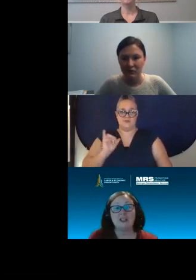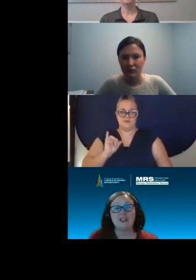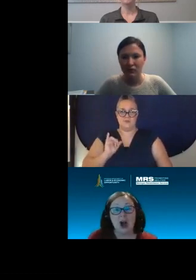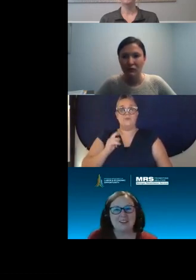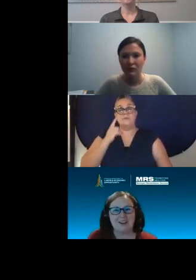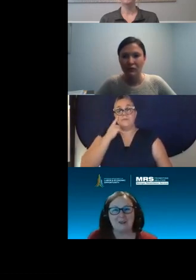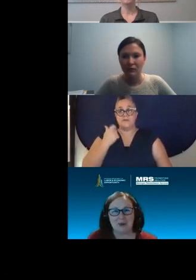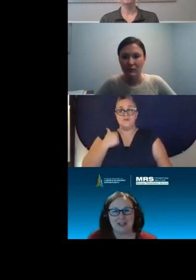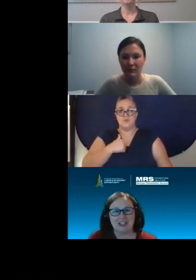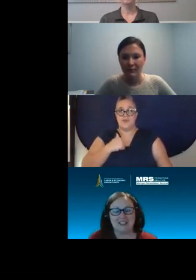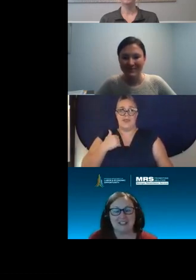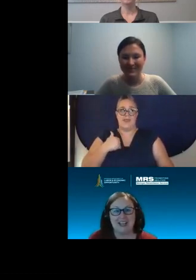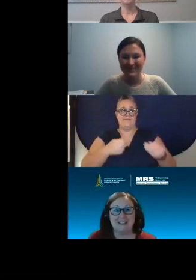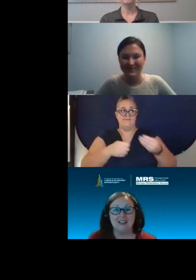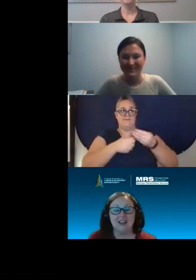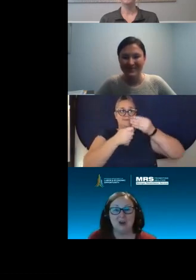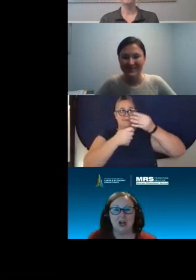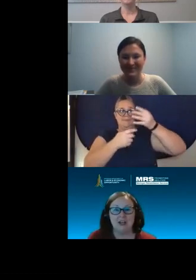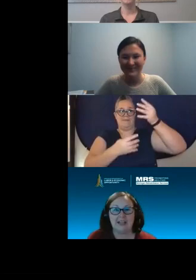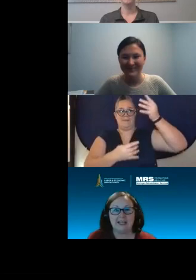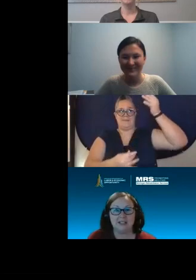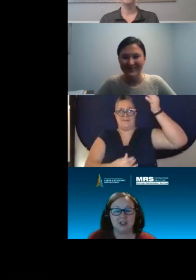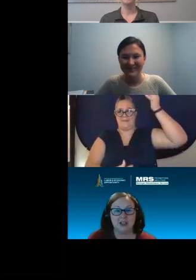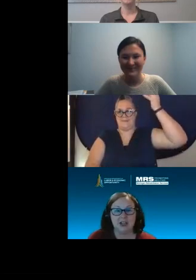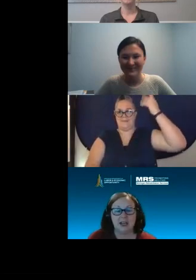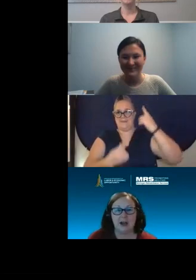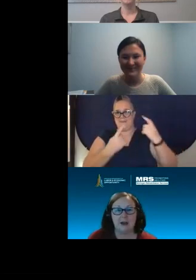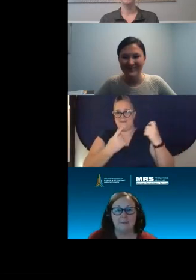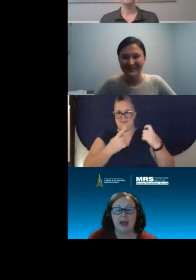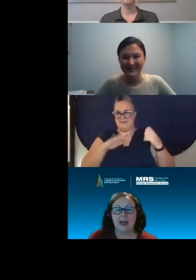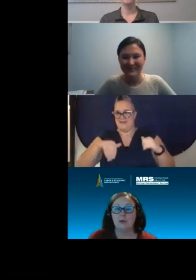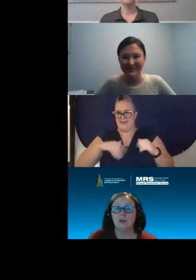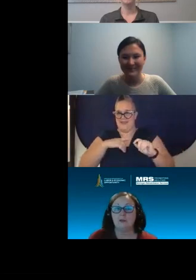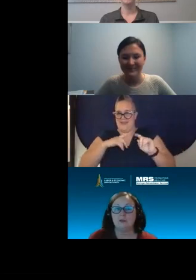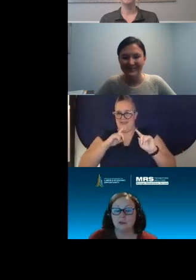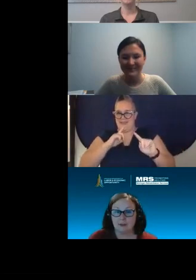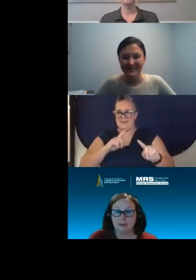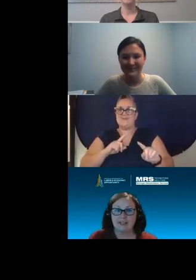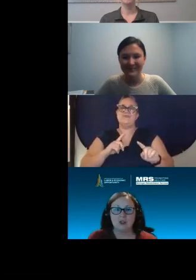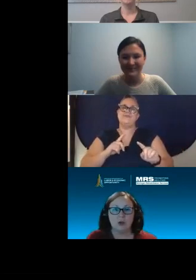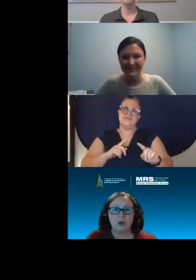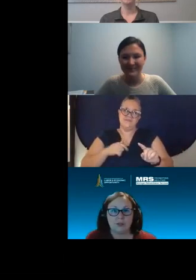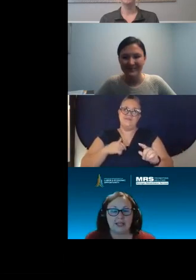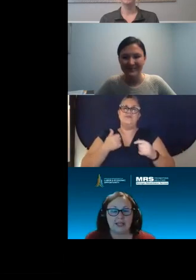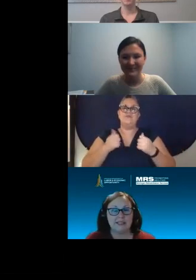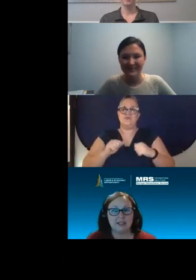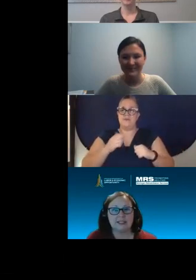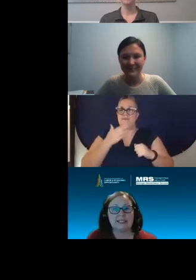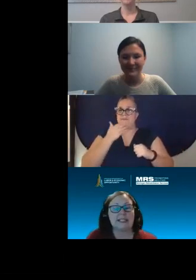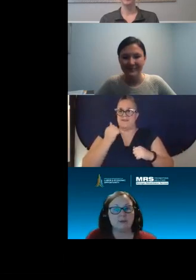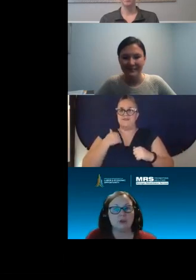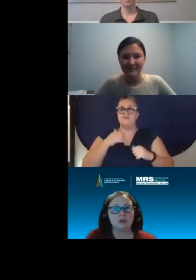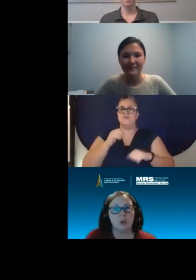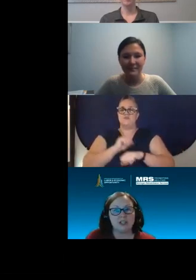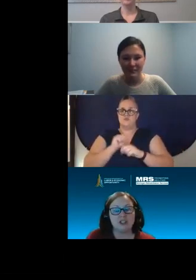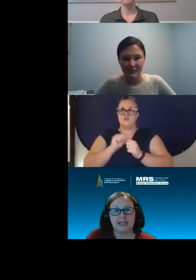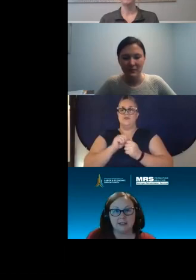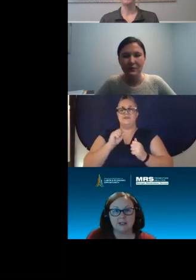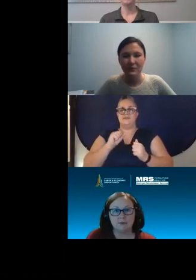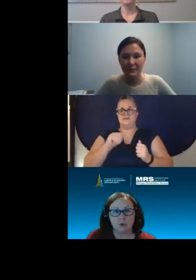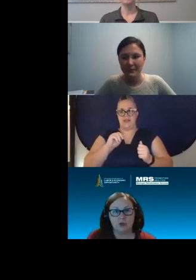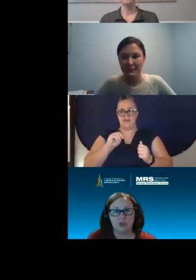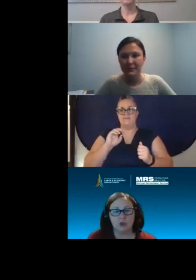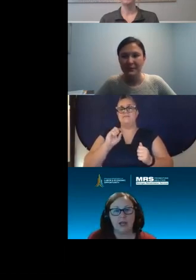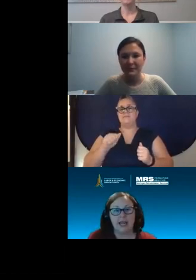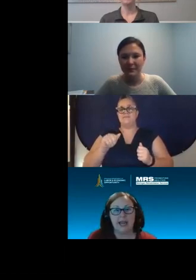have a ton of questions that still have gone unanswered, I will try my best to work with Sam and Sarah to get some of those questions